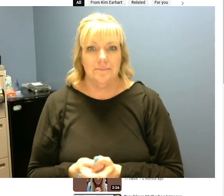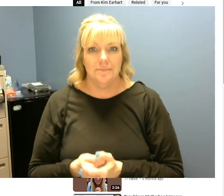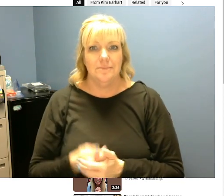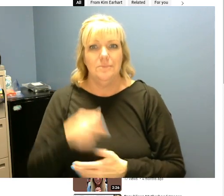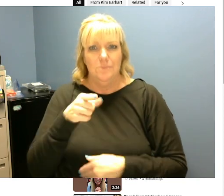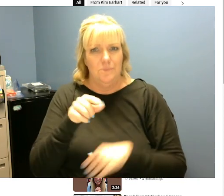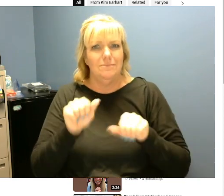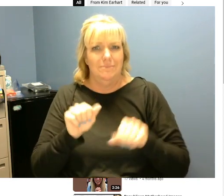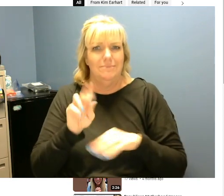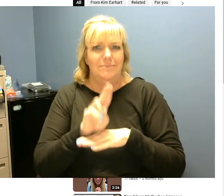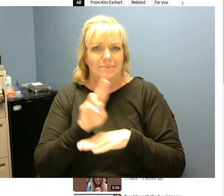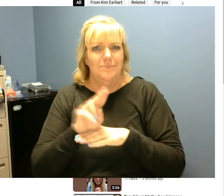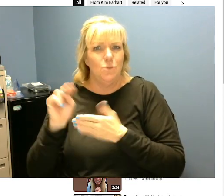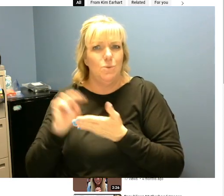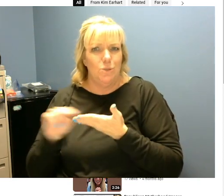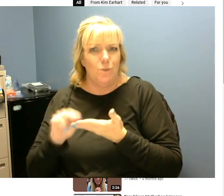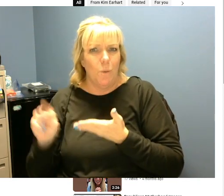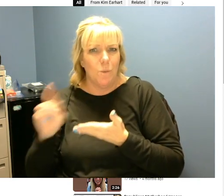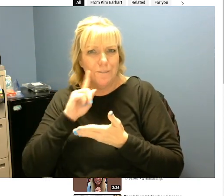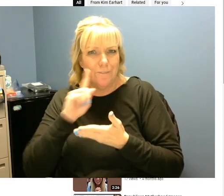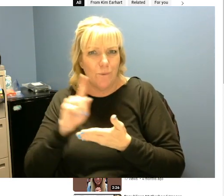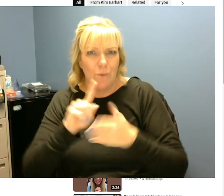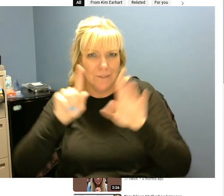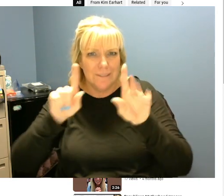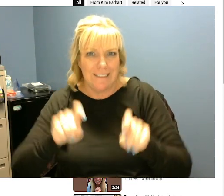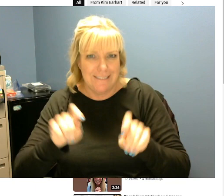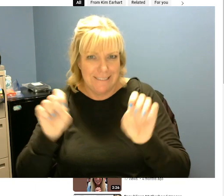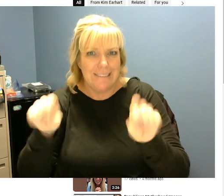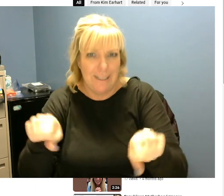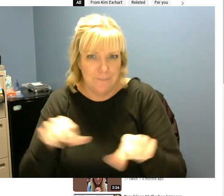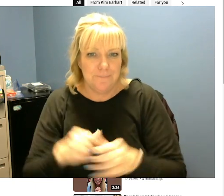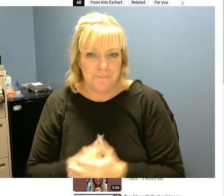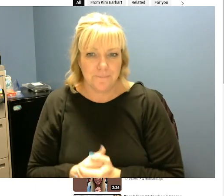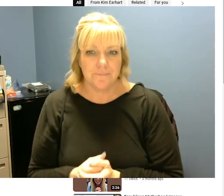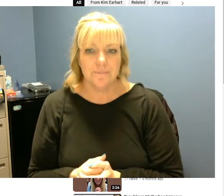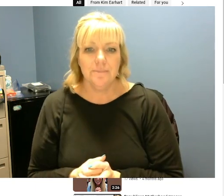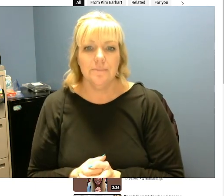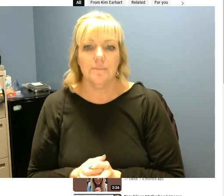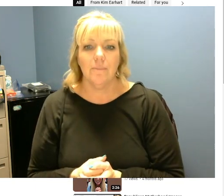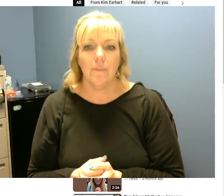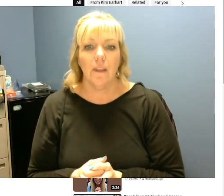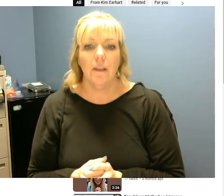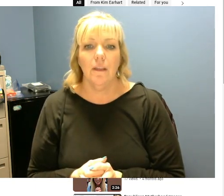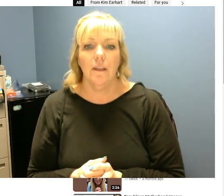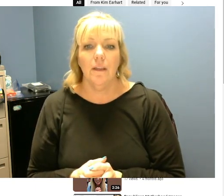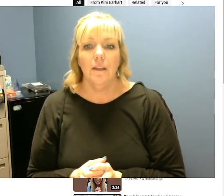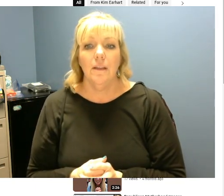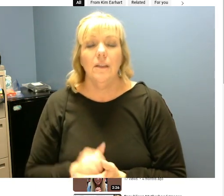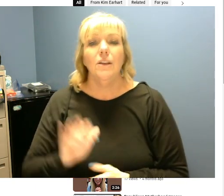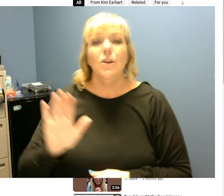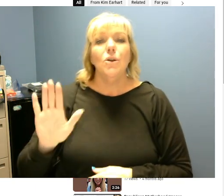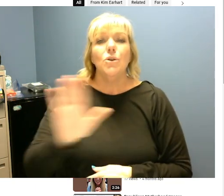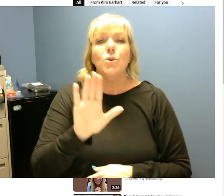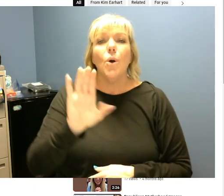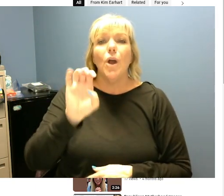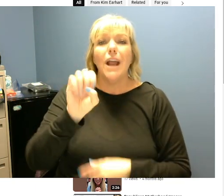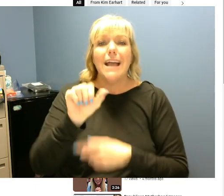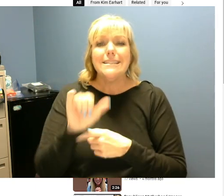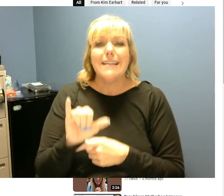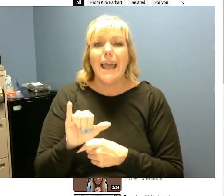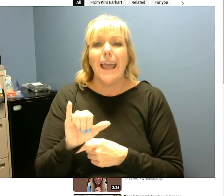answer that short answer or that essay. Now, again, the essay, try not to get